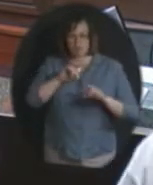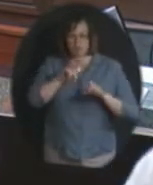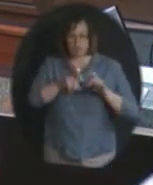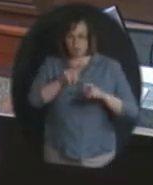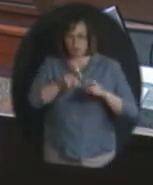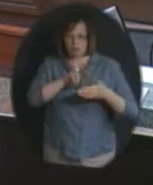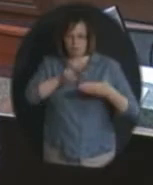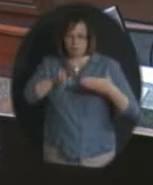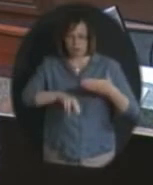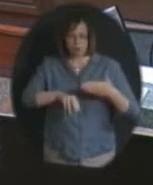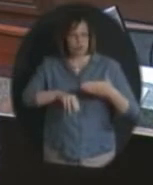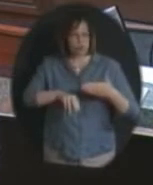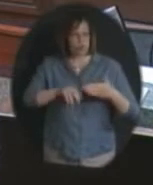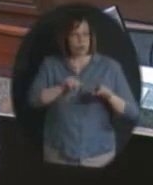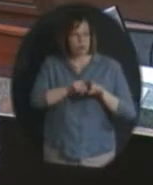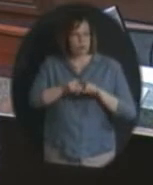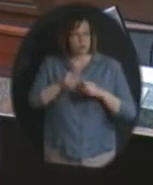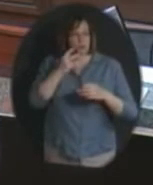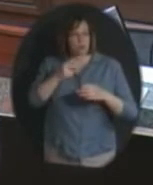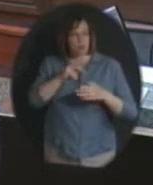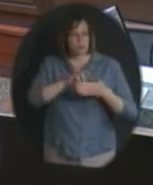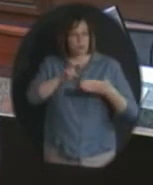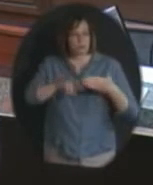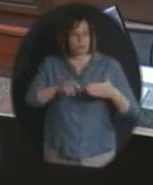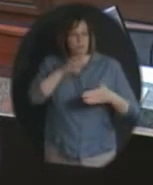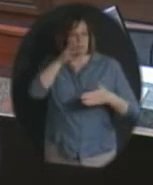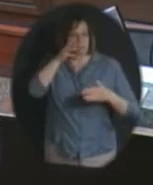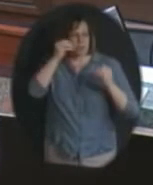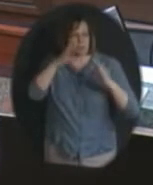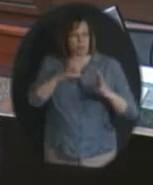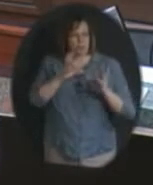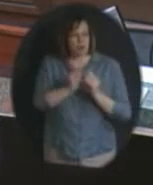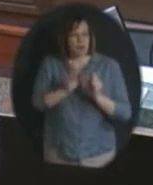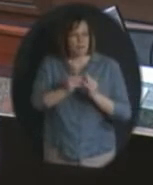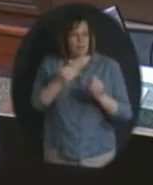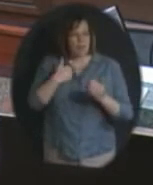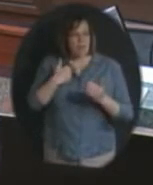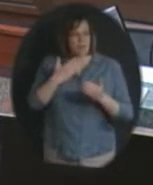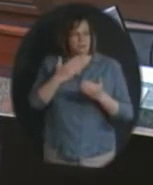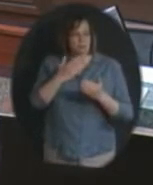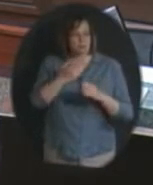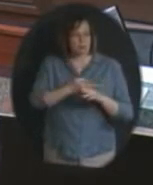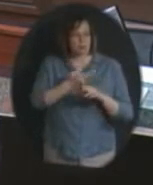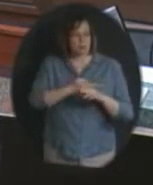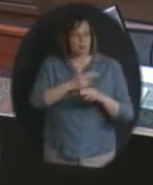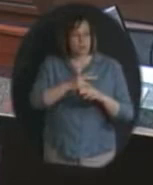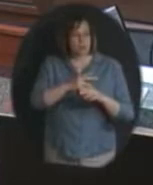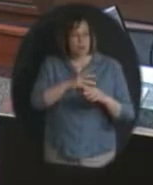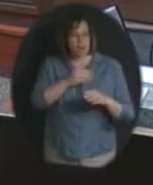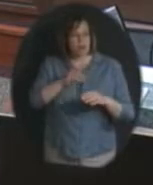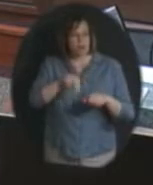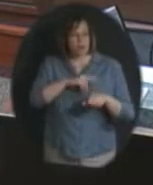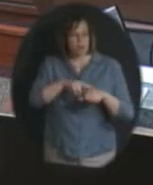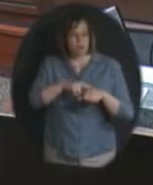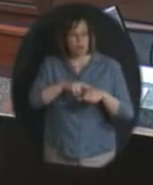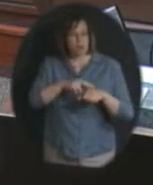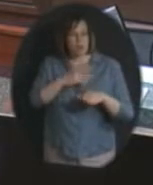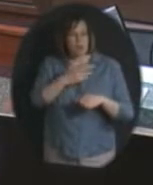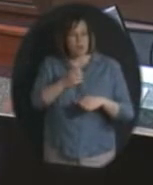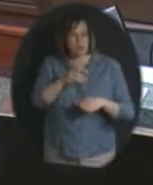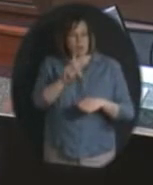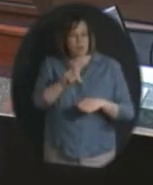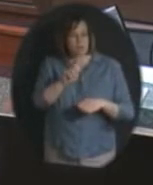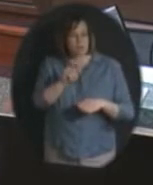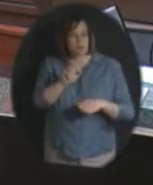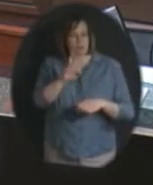in. We also saw results of our parent-teacher conferences. We have some construction change orders and our regular Head Start monthly director's